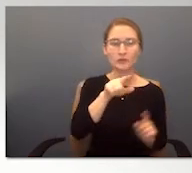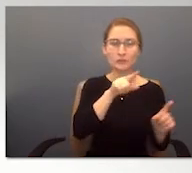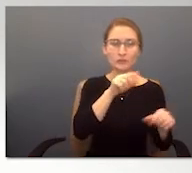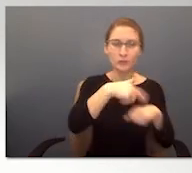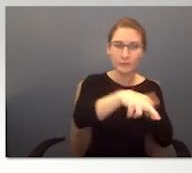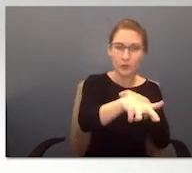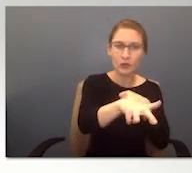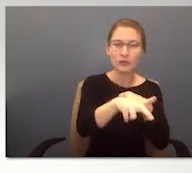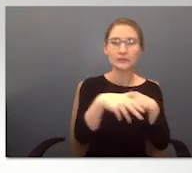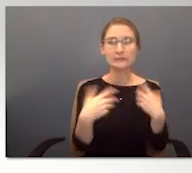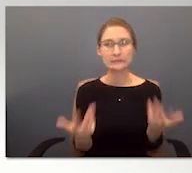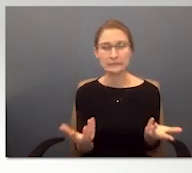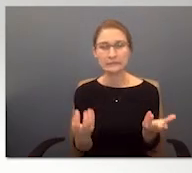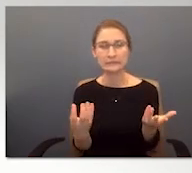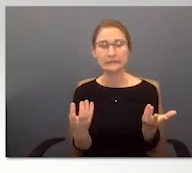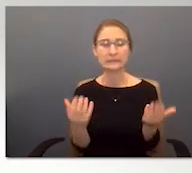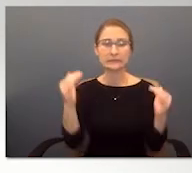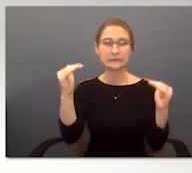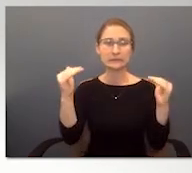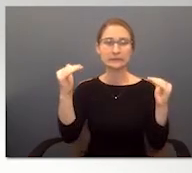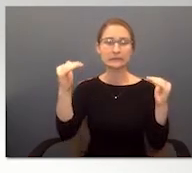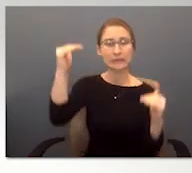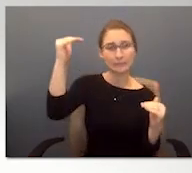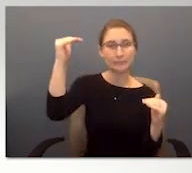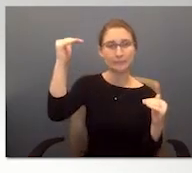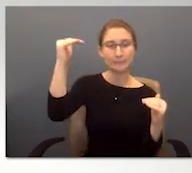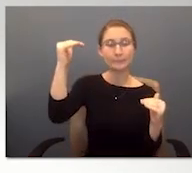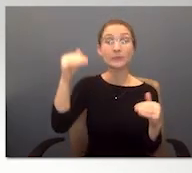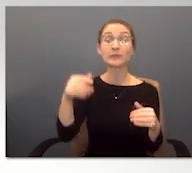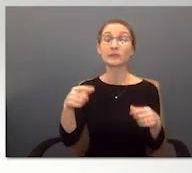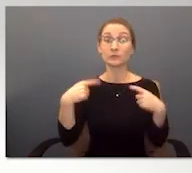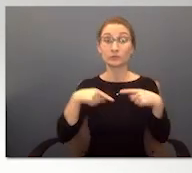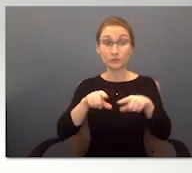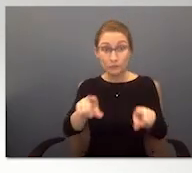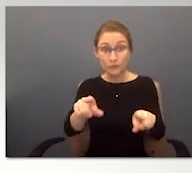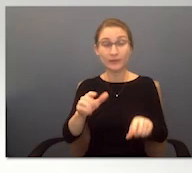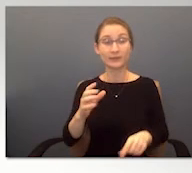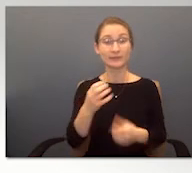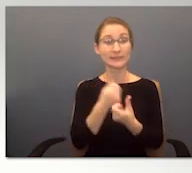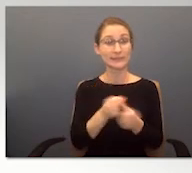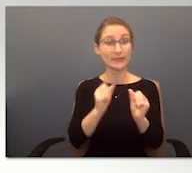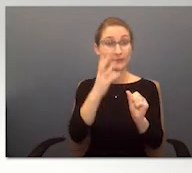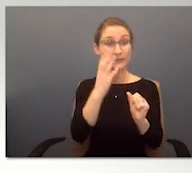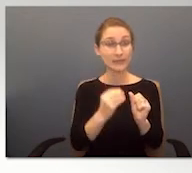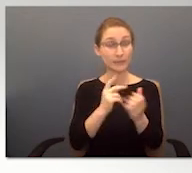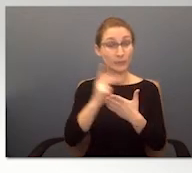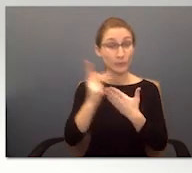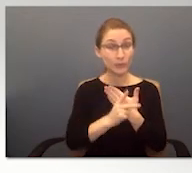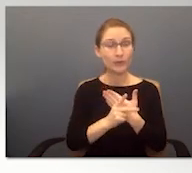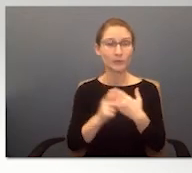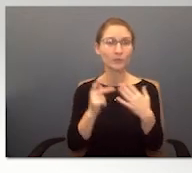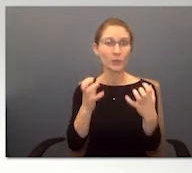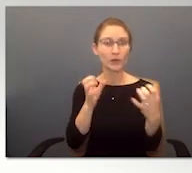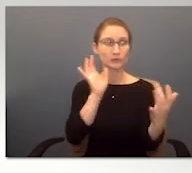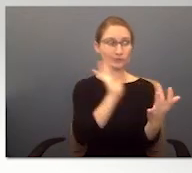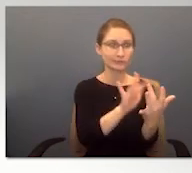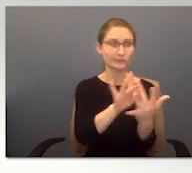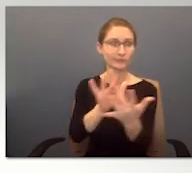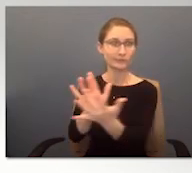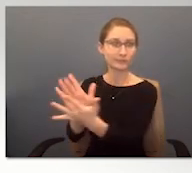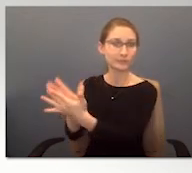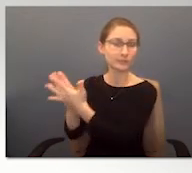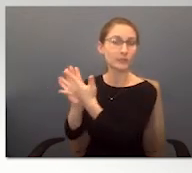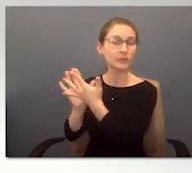newborn safe sleep program, we're going to be establishing those contacts in the maternity hospitals that will also help us